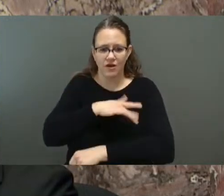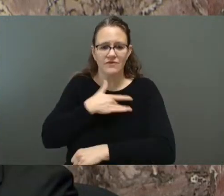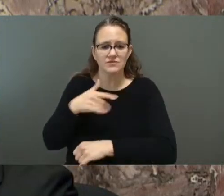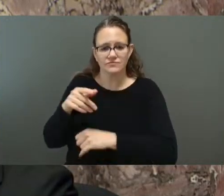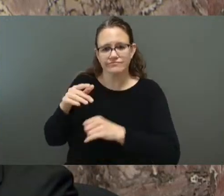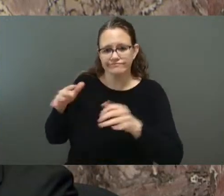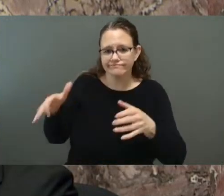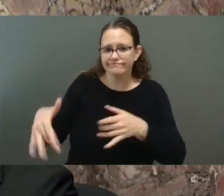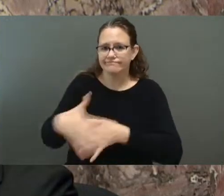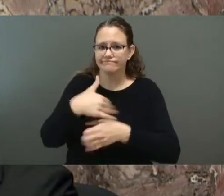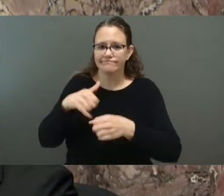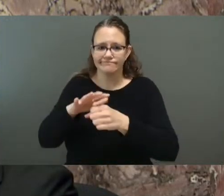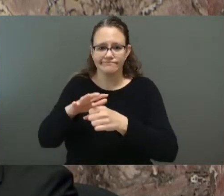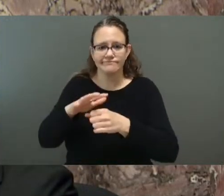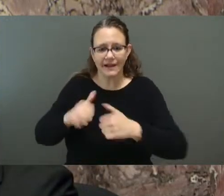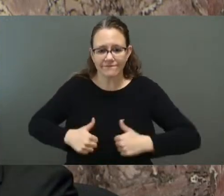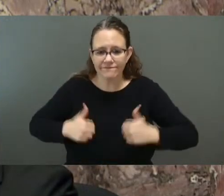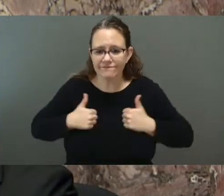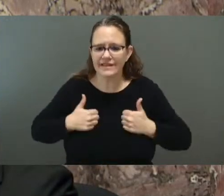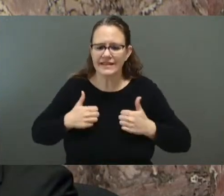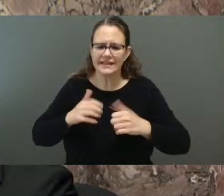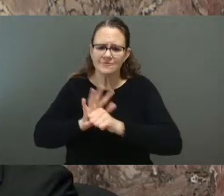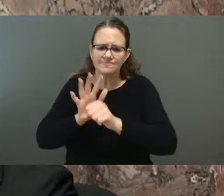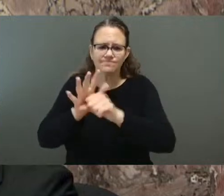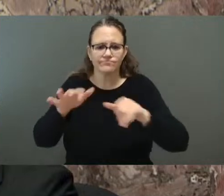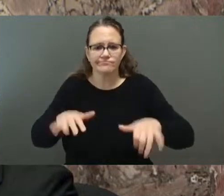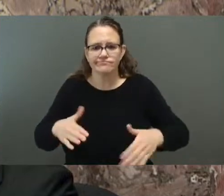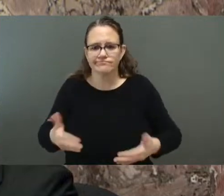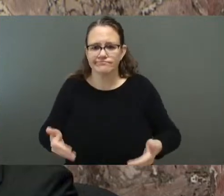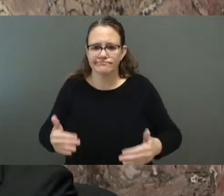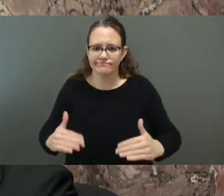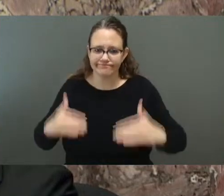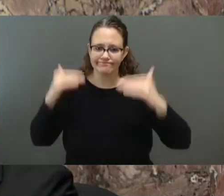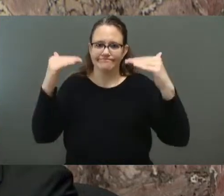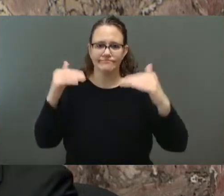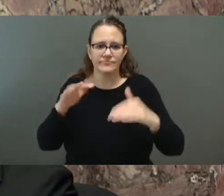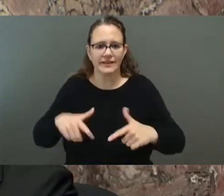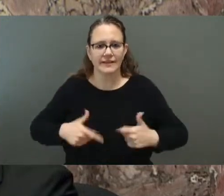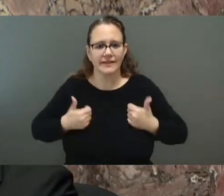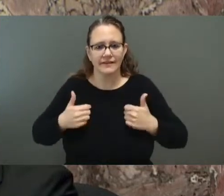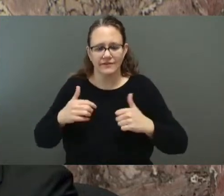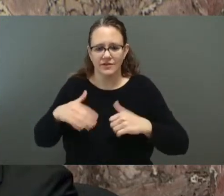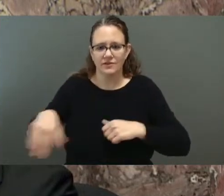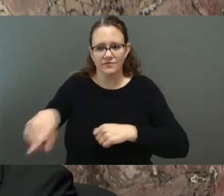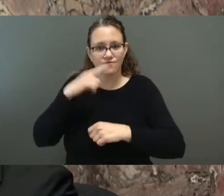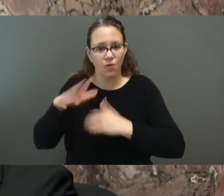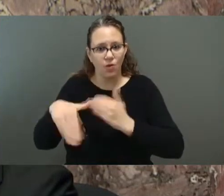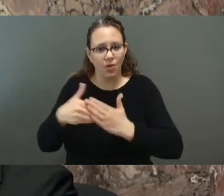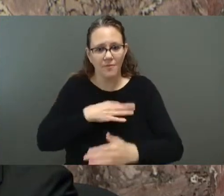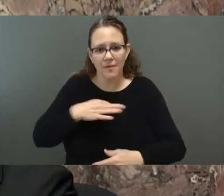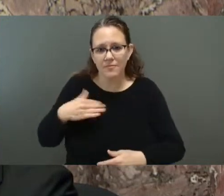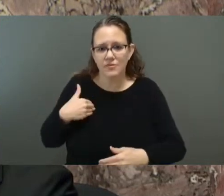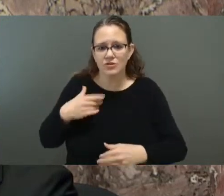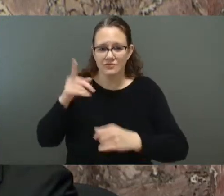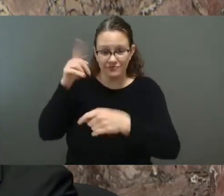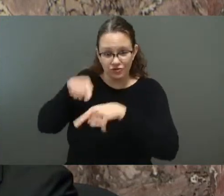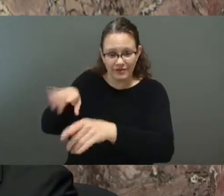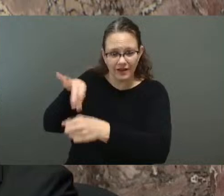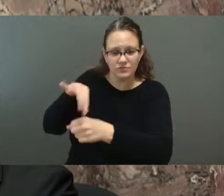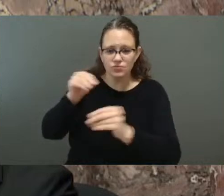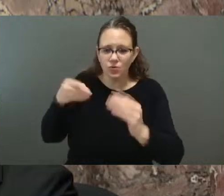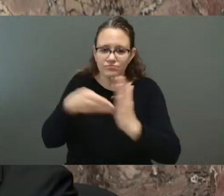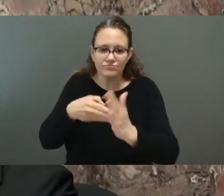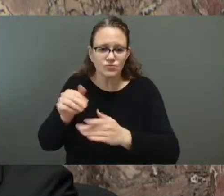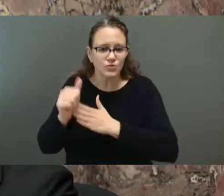workers. Elected unopposed to lead UFCW in 2019, and she